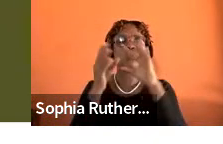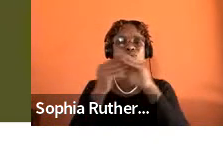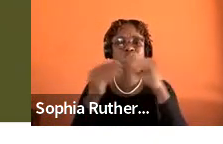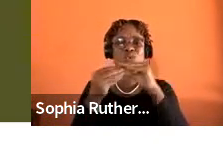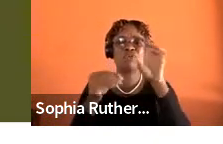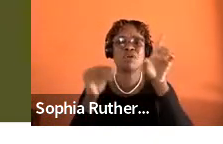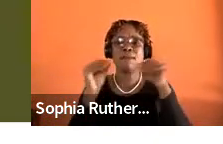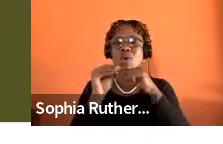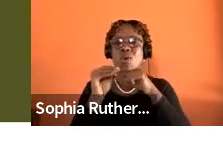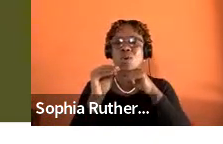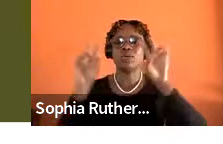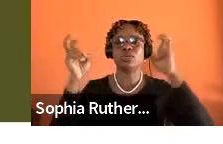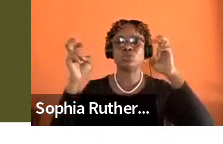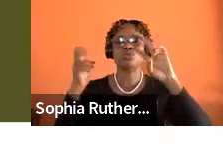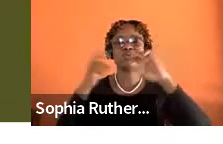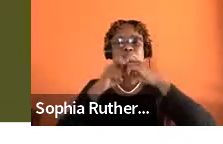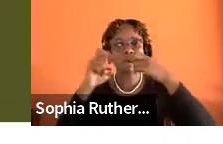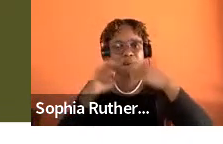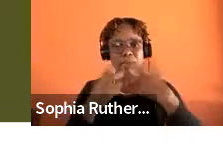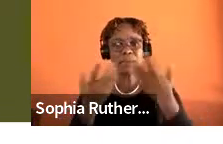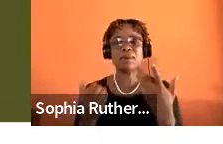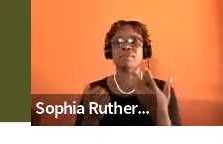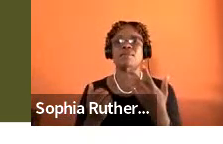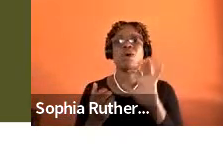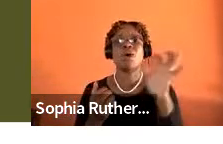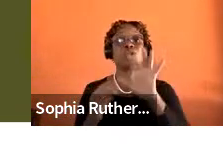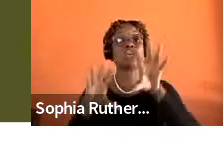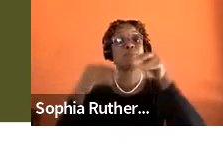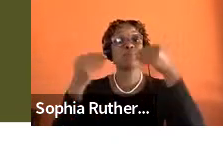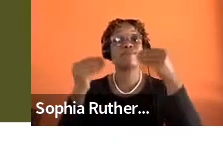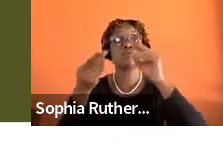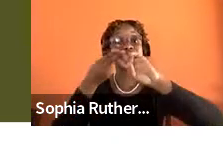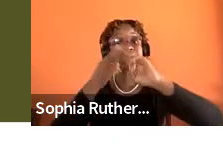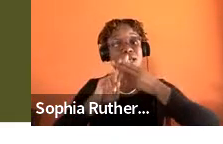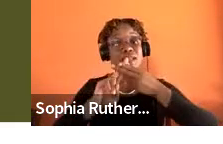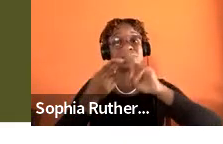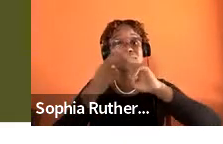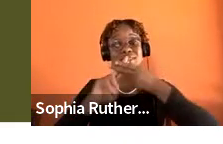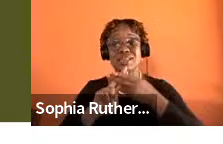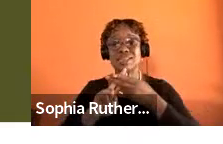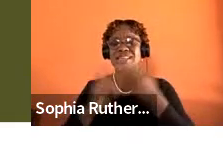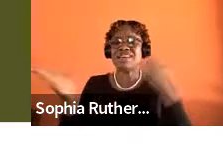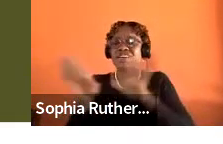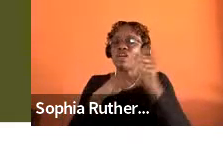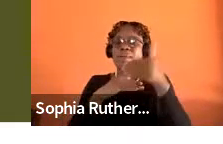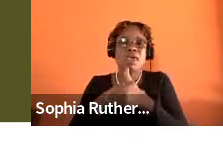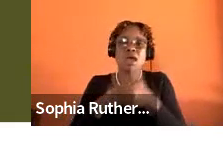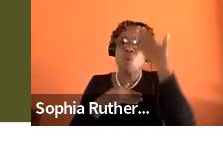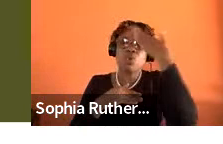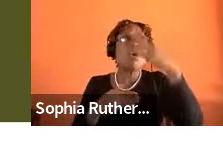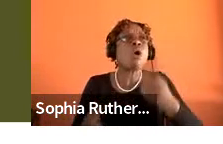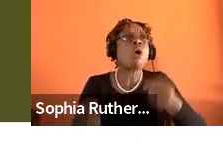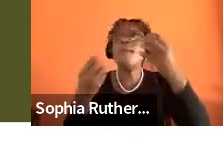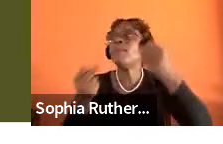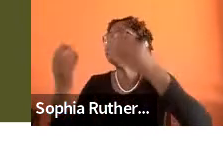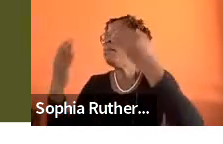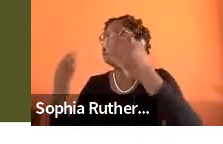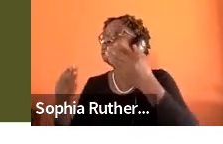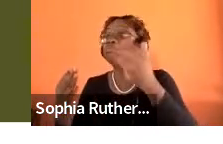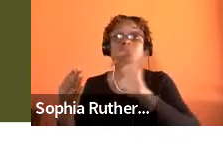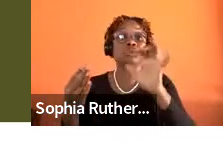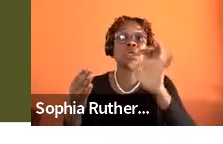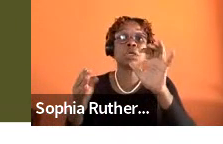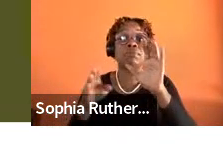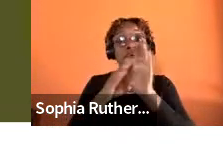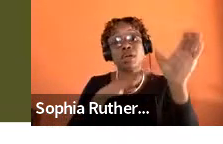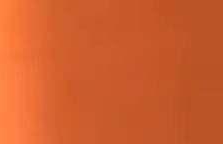about. He also gave you some statistics, and that's what we are short of in Jamaica and in the Caribbean, I should say, on